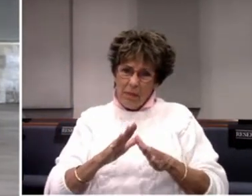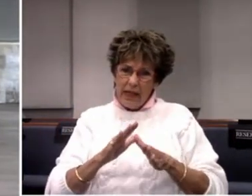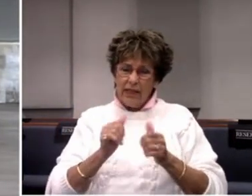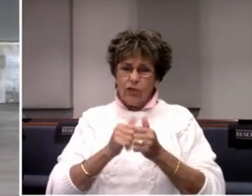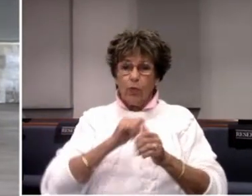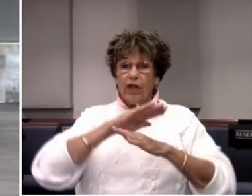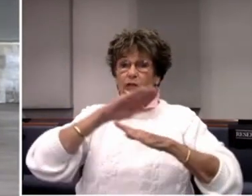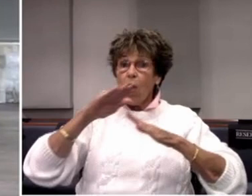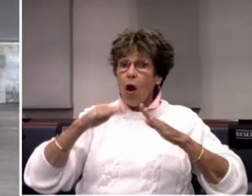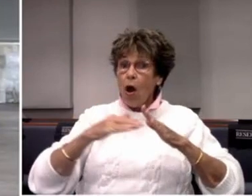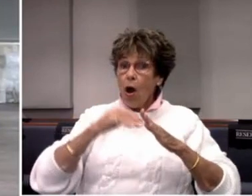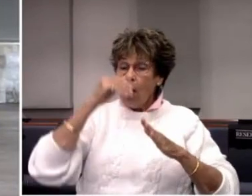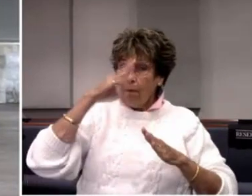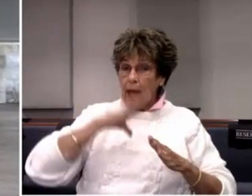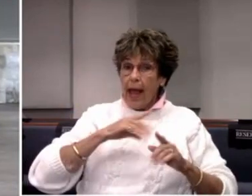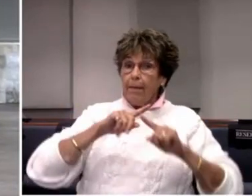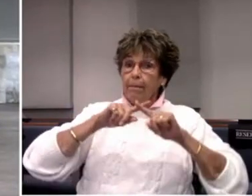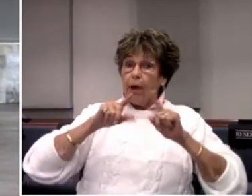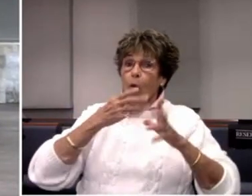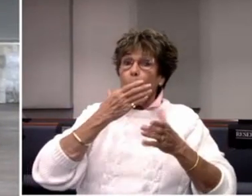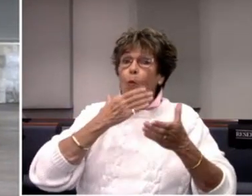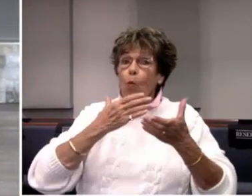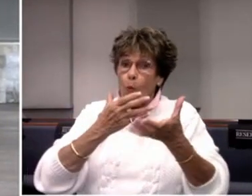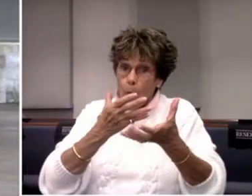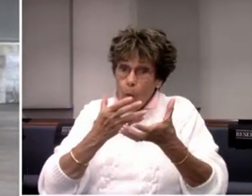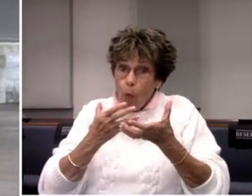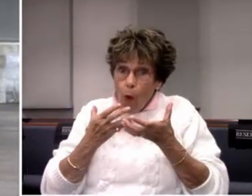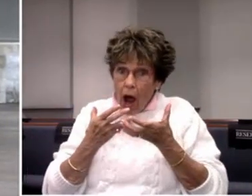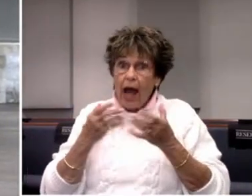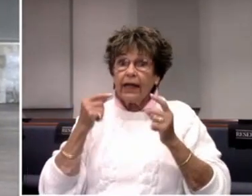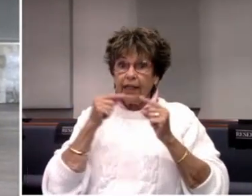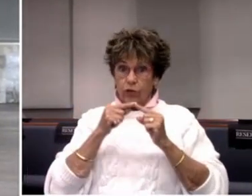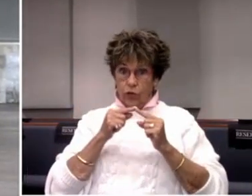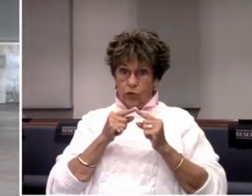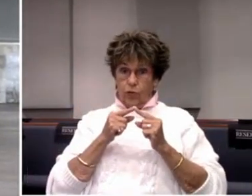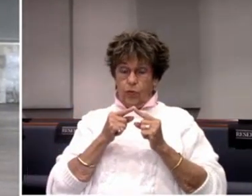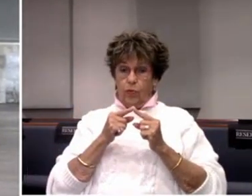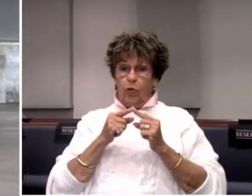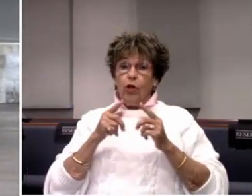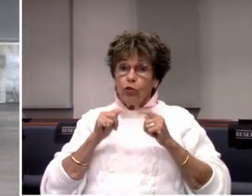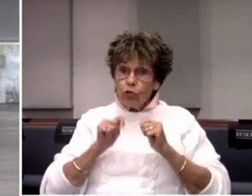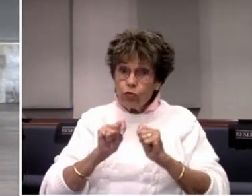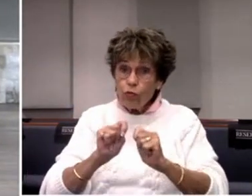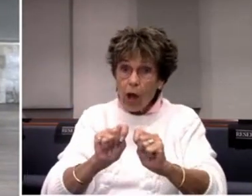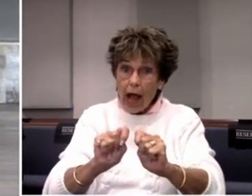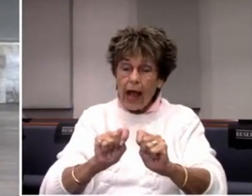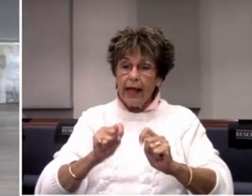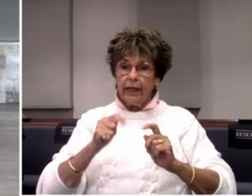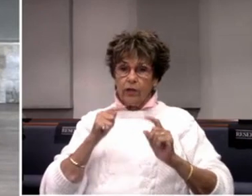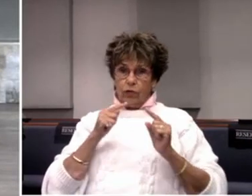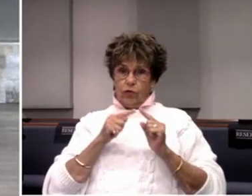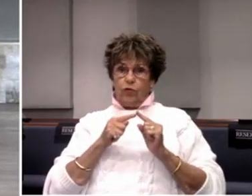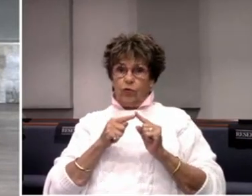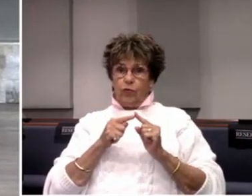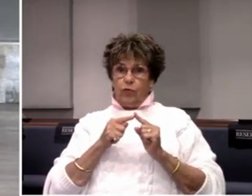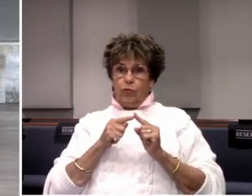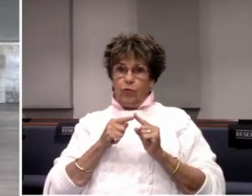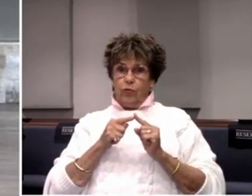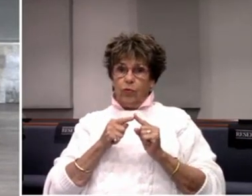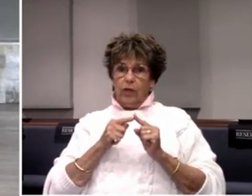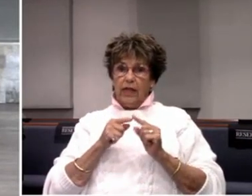the initiative or the initiating in distorting the